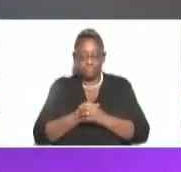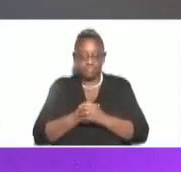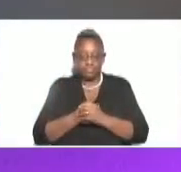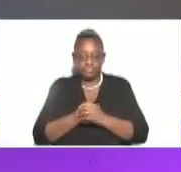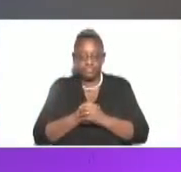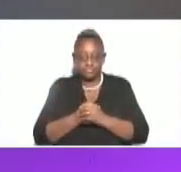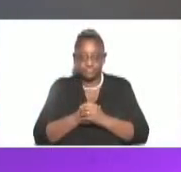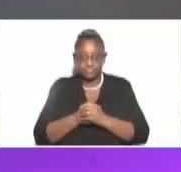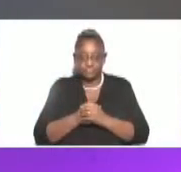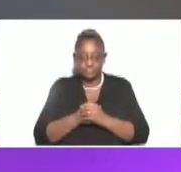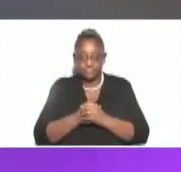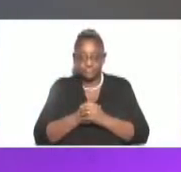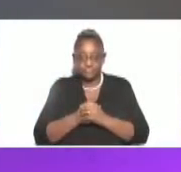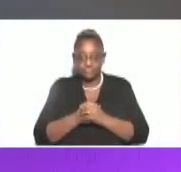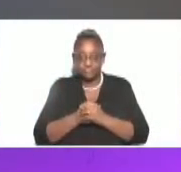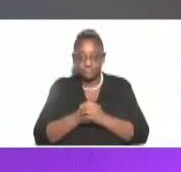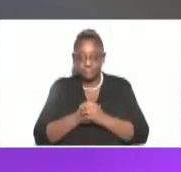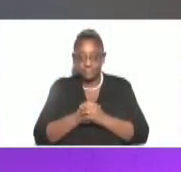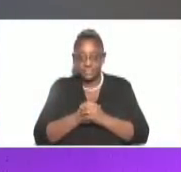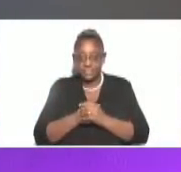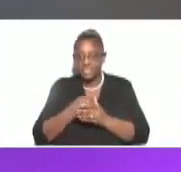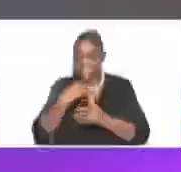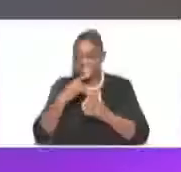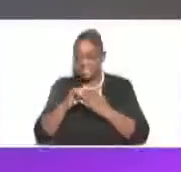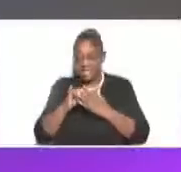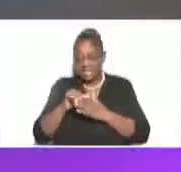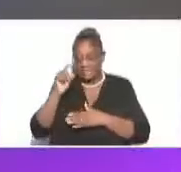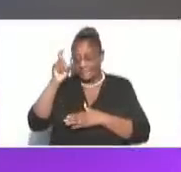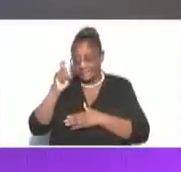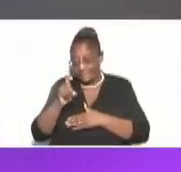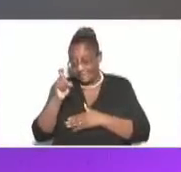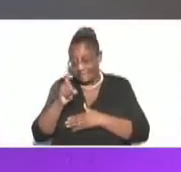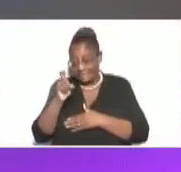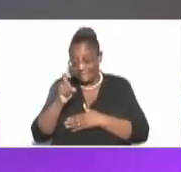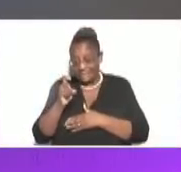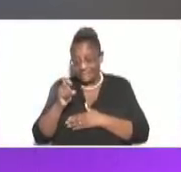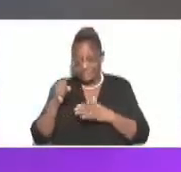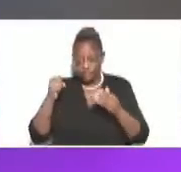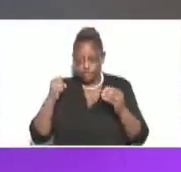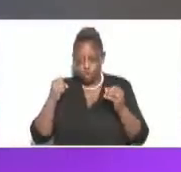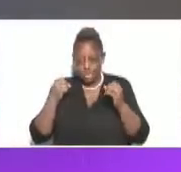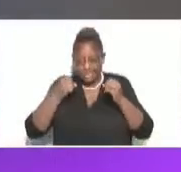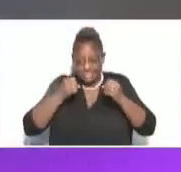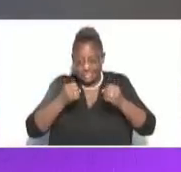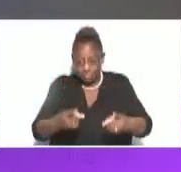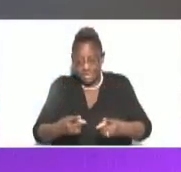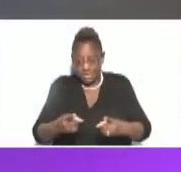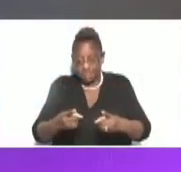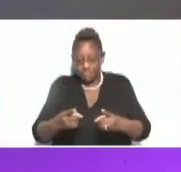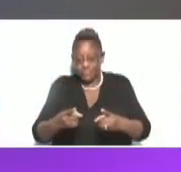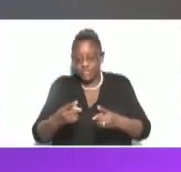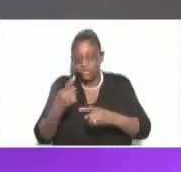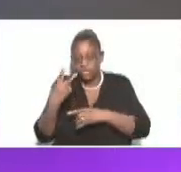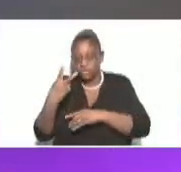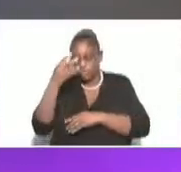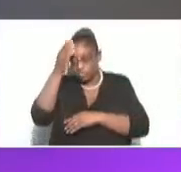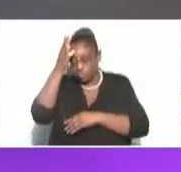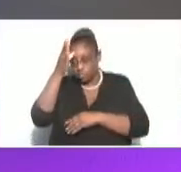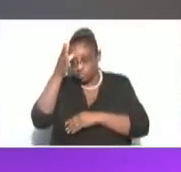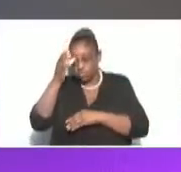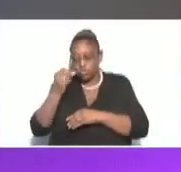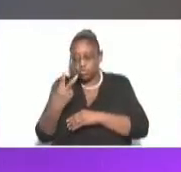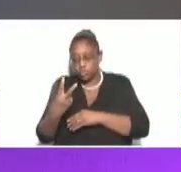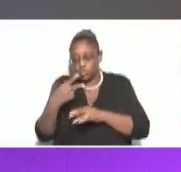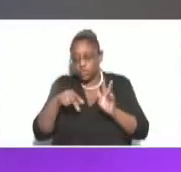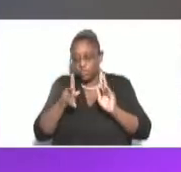Well, in what has, meanwhile, the need for speed, a plausible reason for two people losing their lives